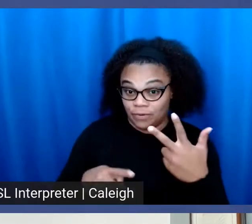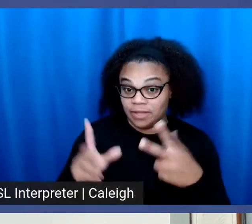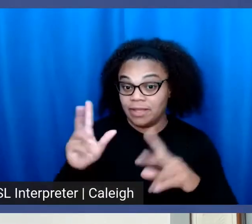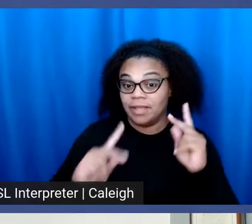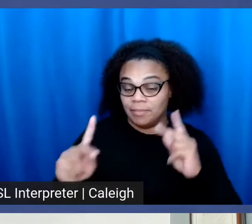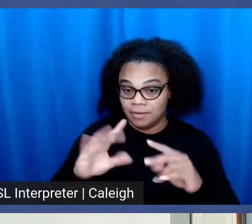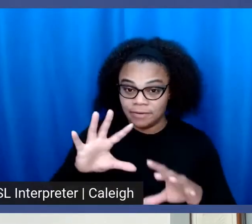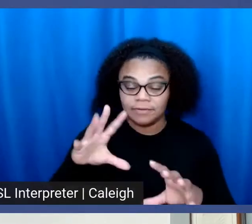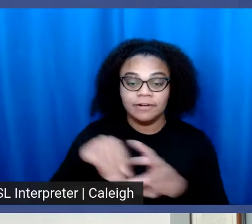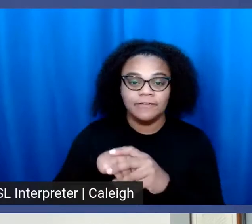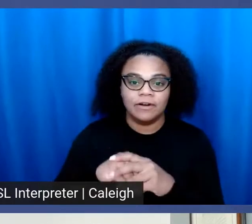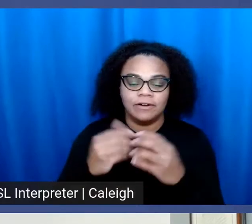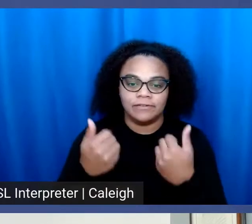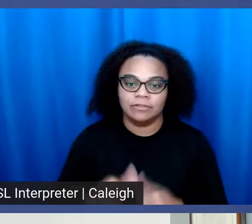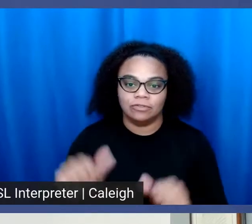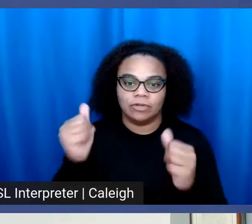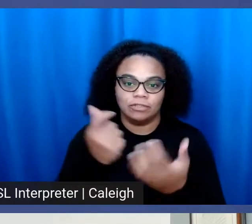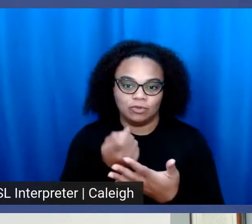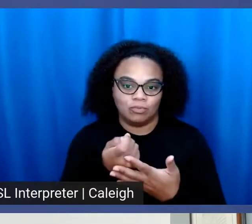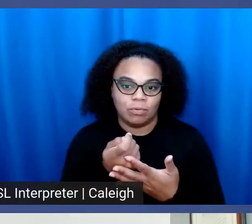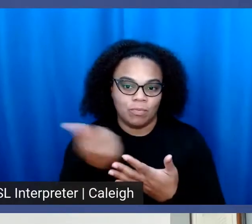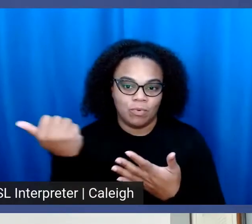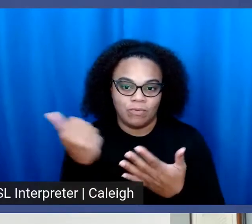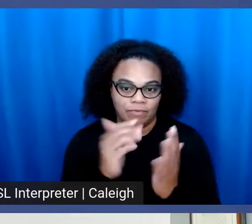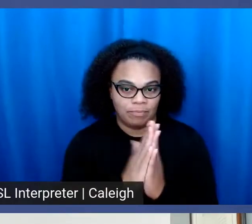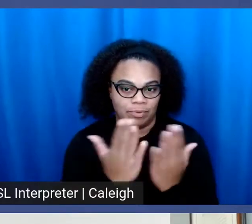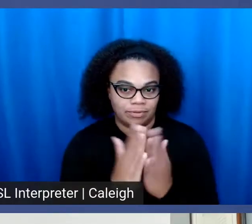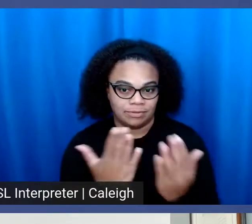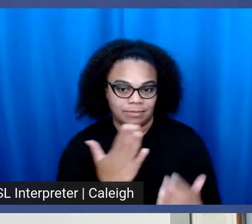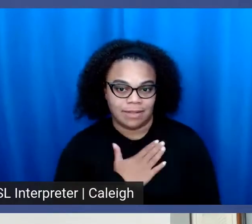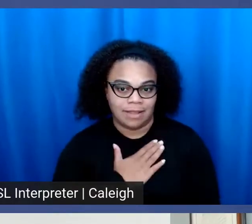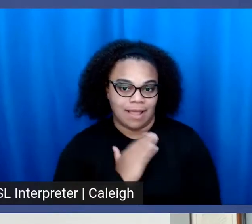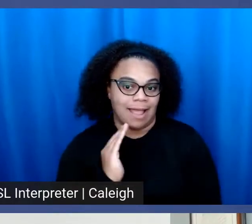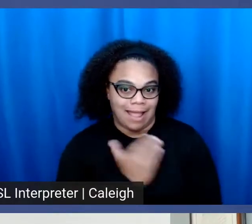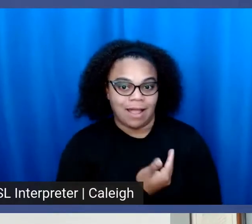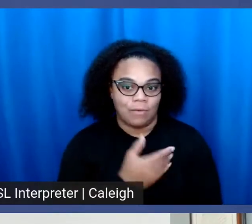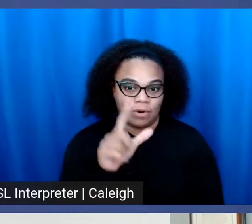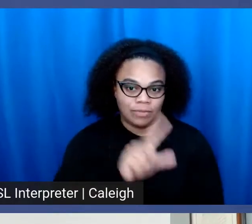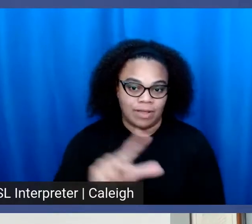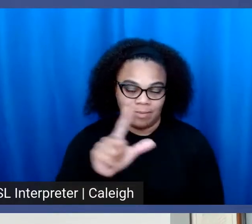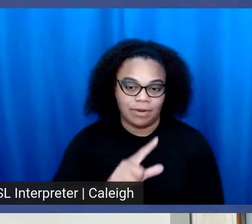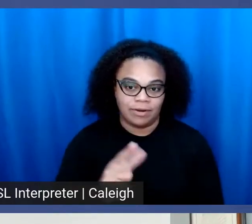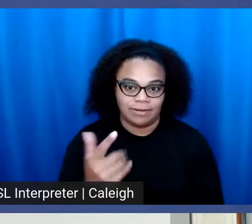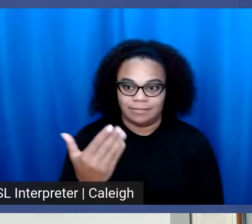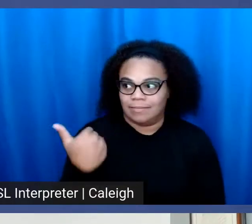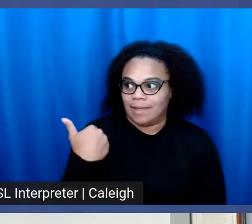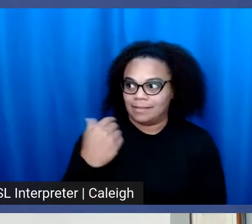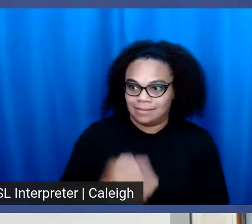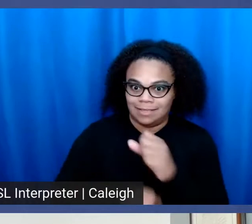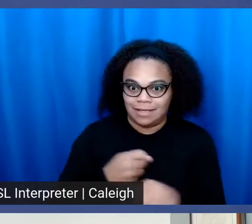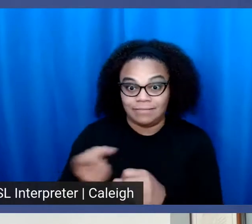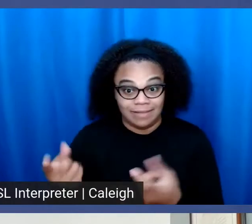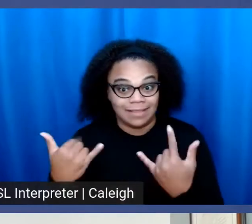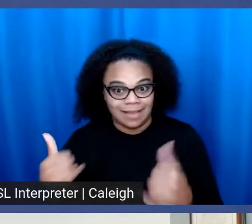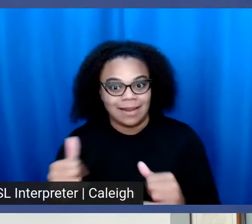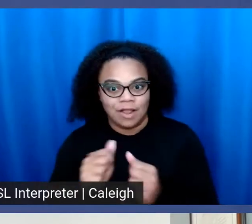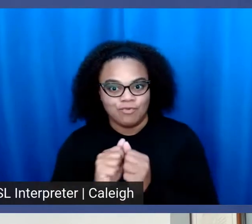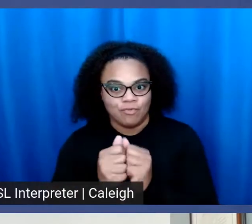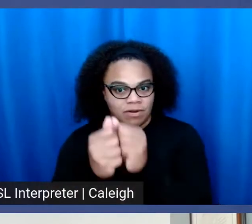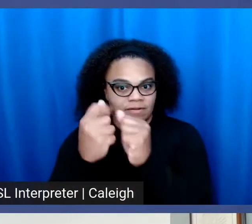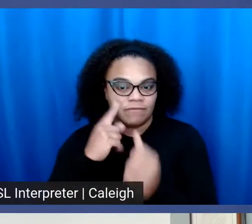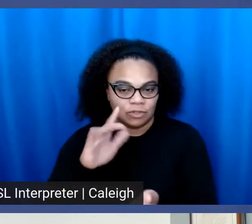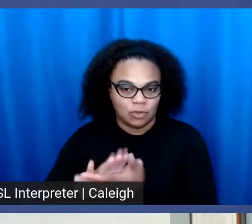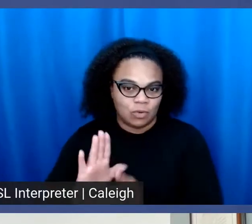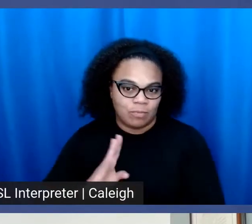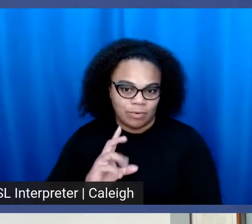in attempting to remove books from our library in the last school year are now running for school board. But you don't have to go too far